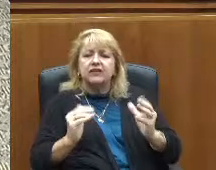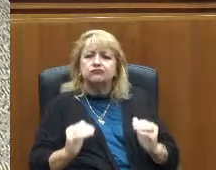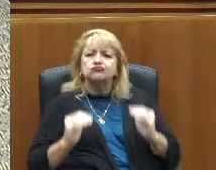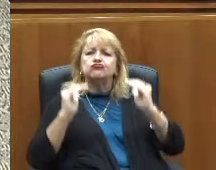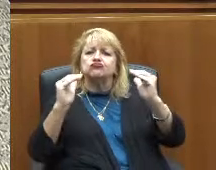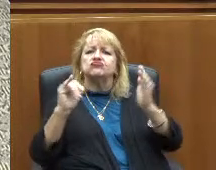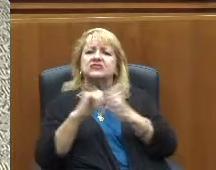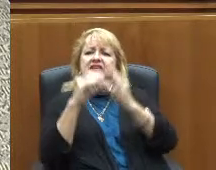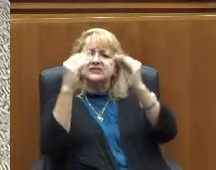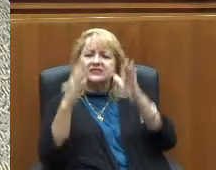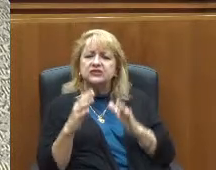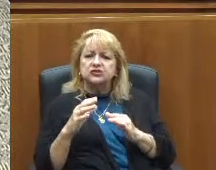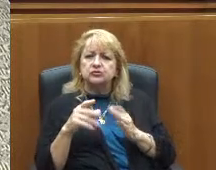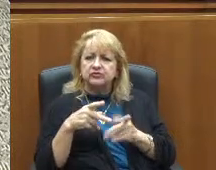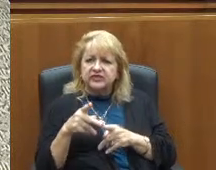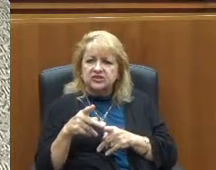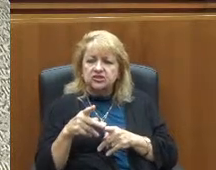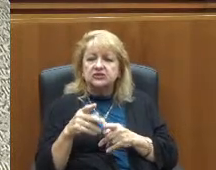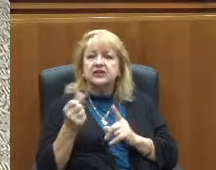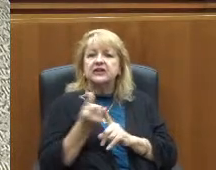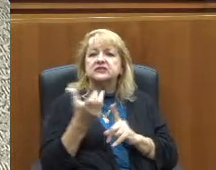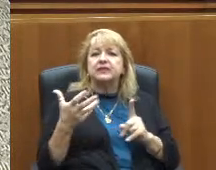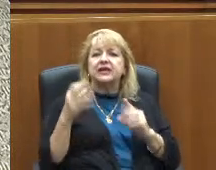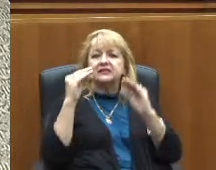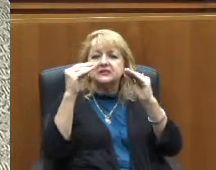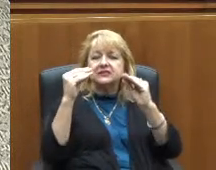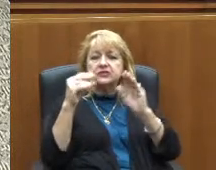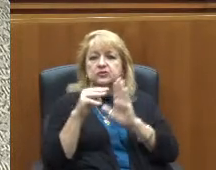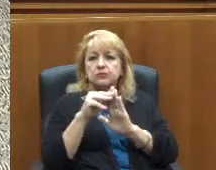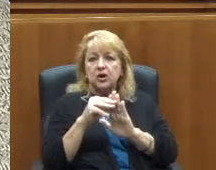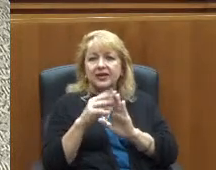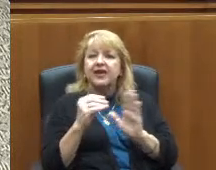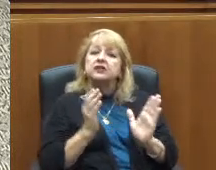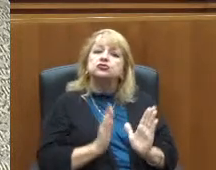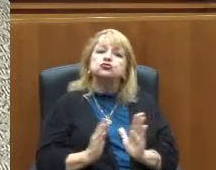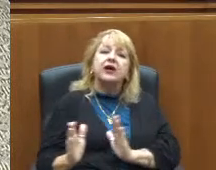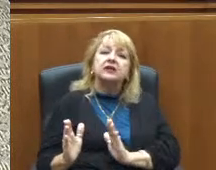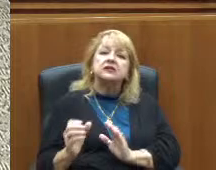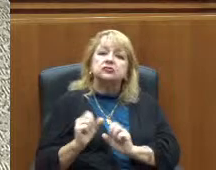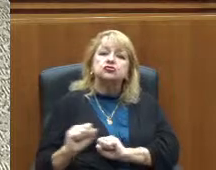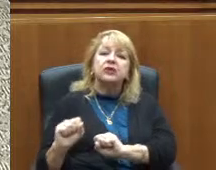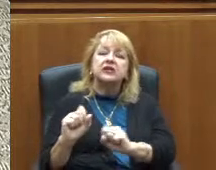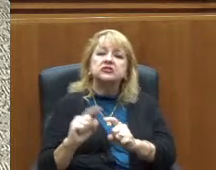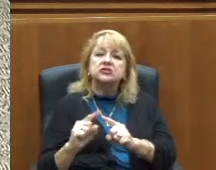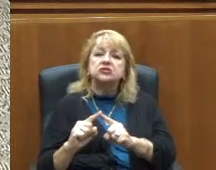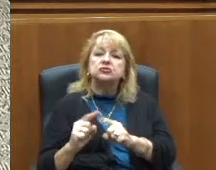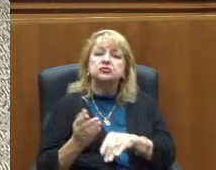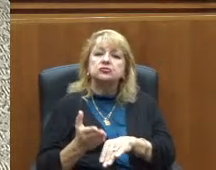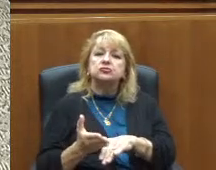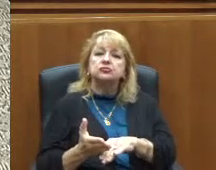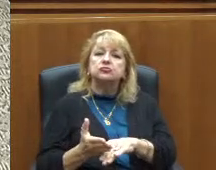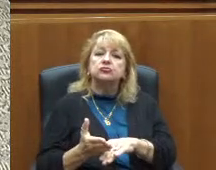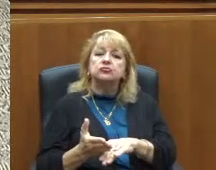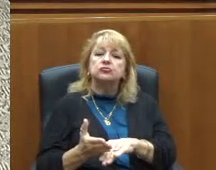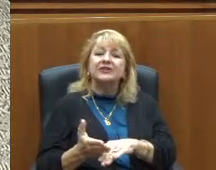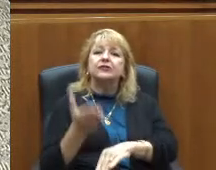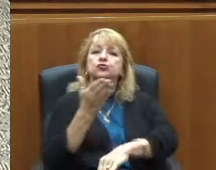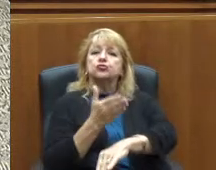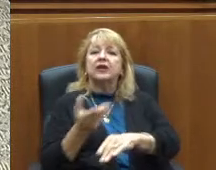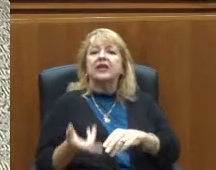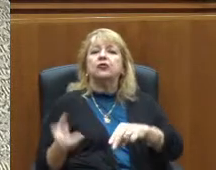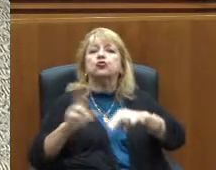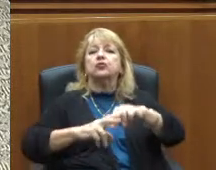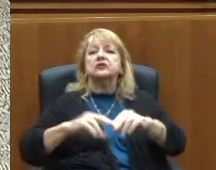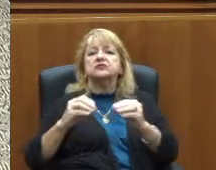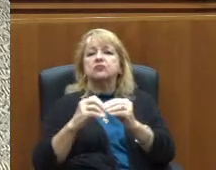invest and expand the parent-to-teacher model, and a strategy to increase the number of diversity in our